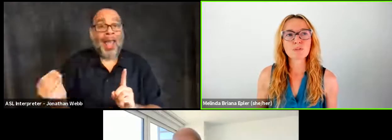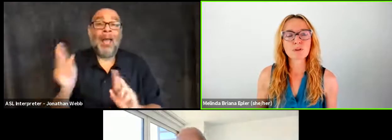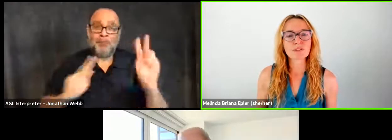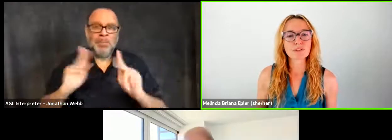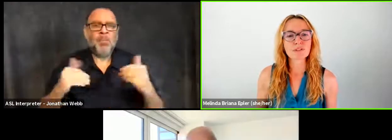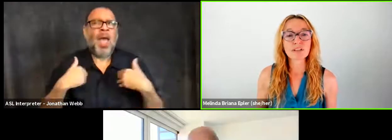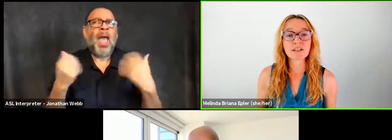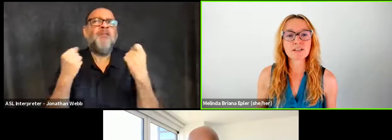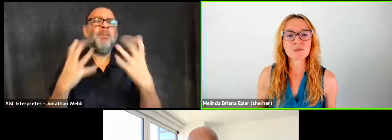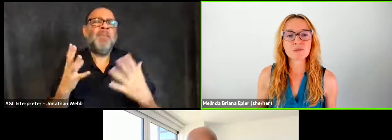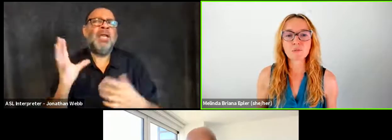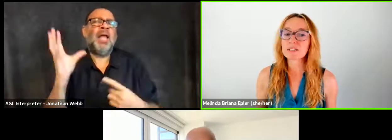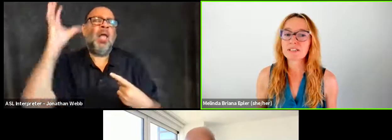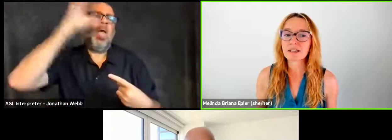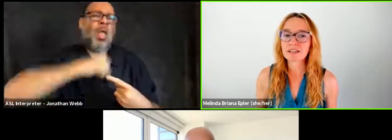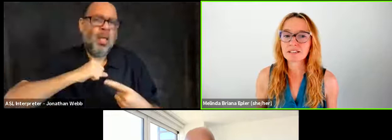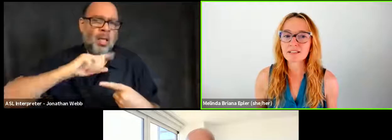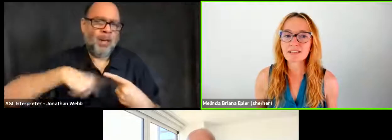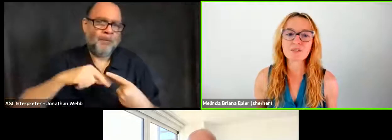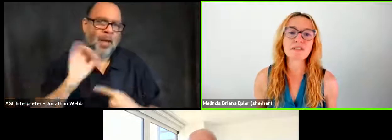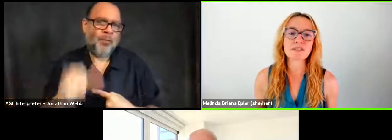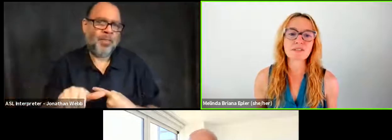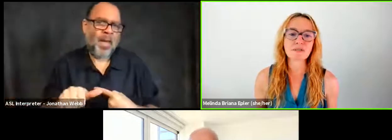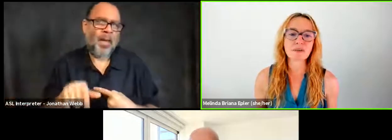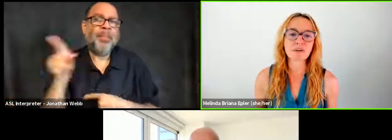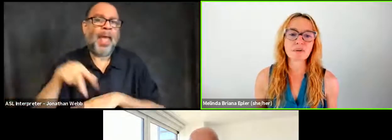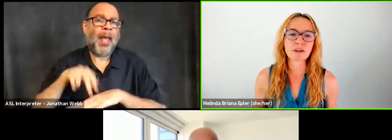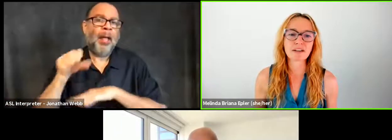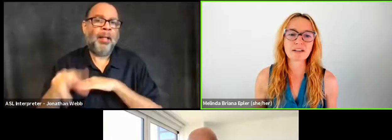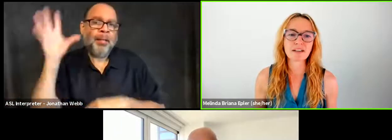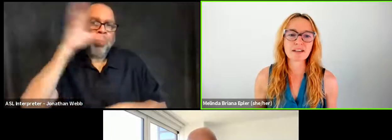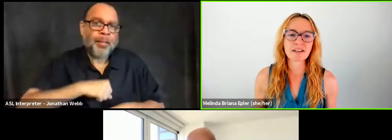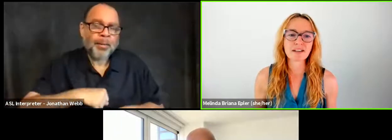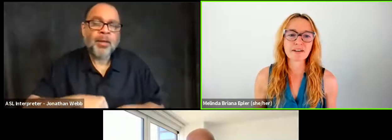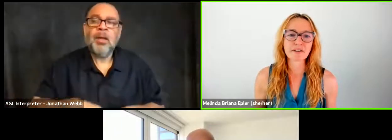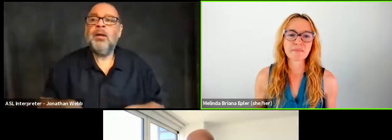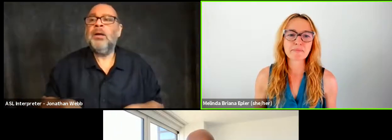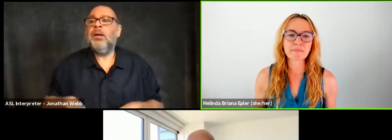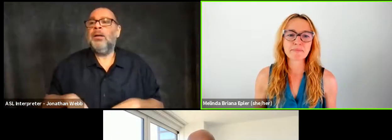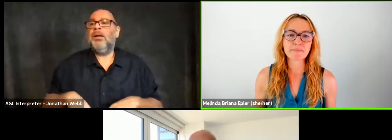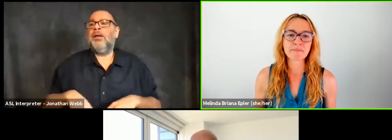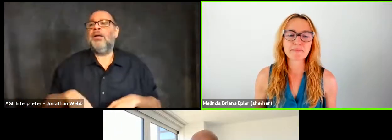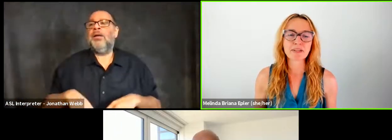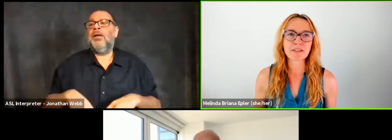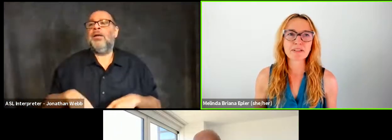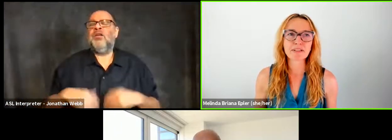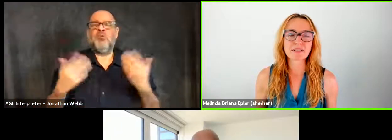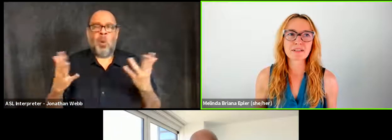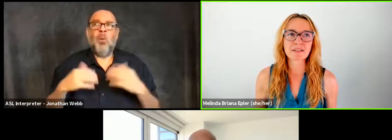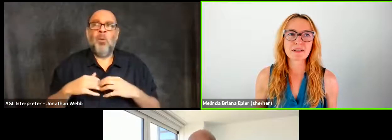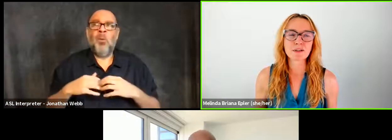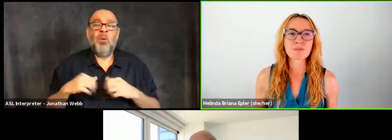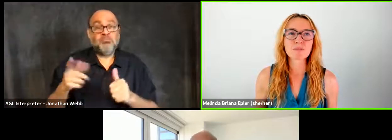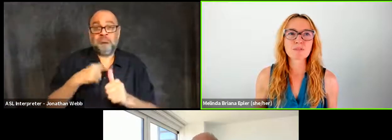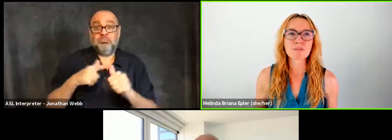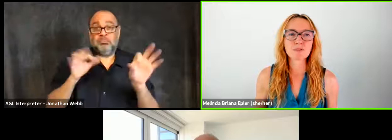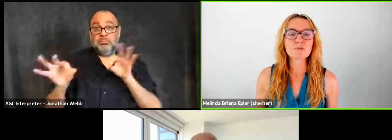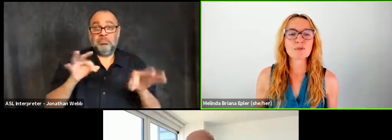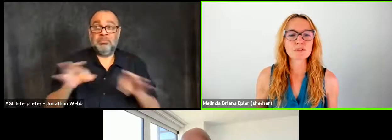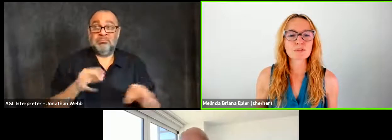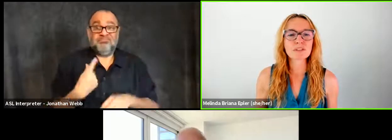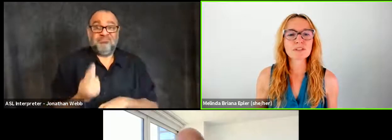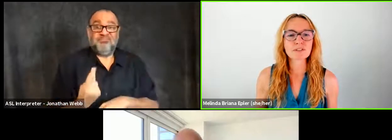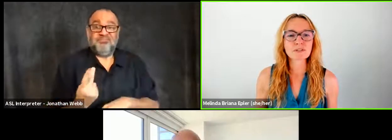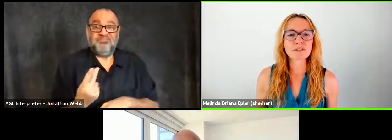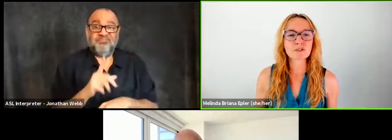when we first started dating, we did not announce it right away, and I think it was you